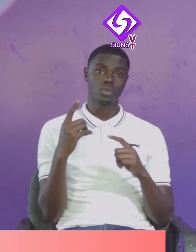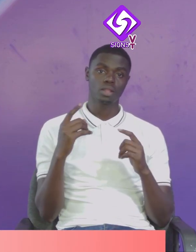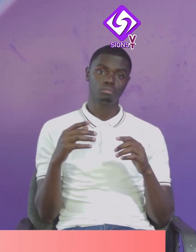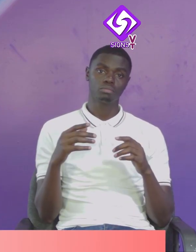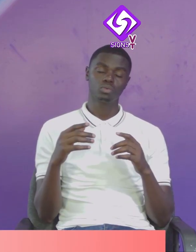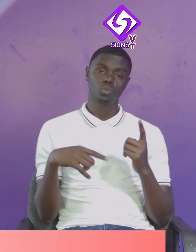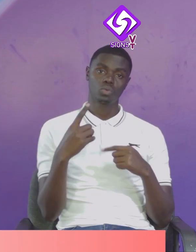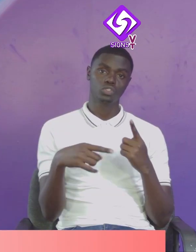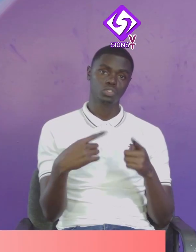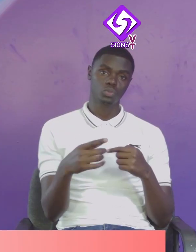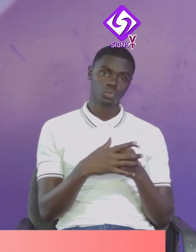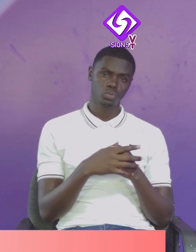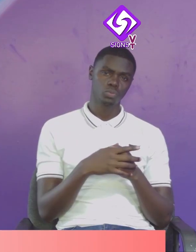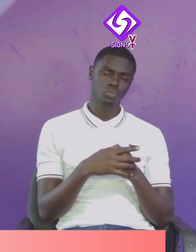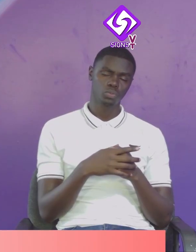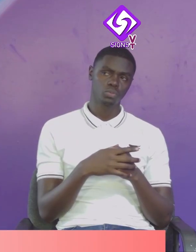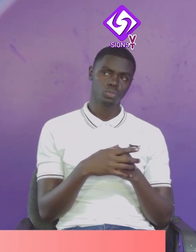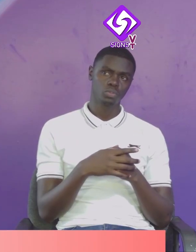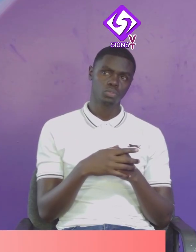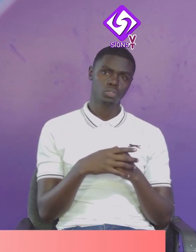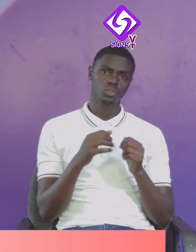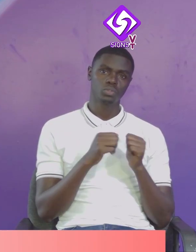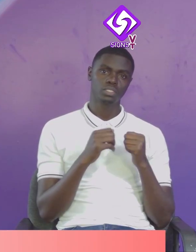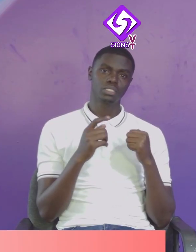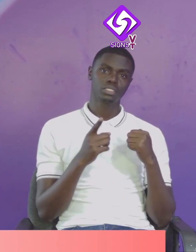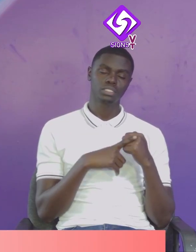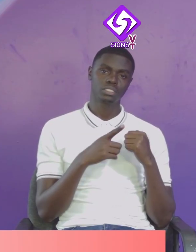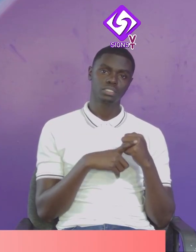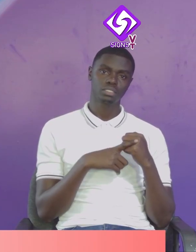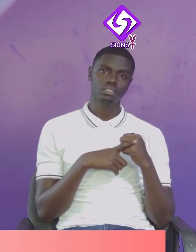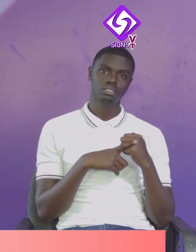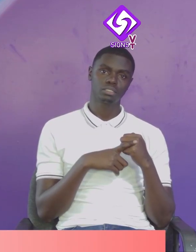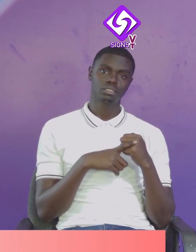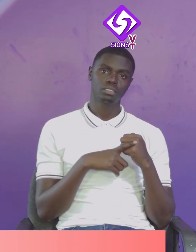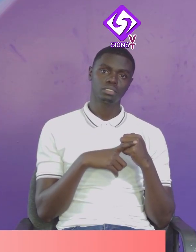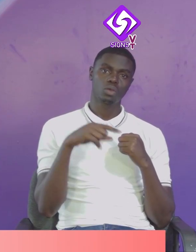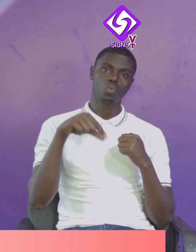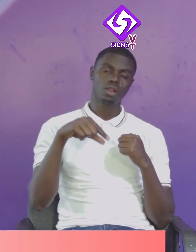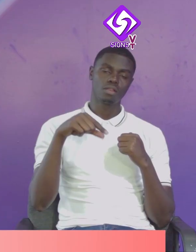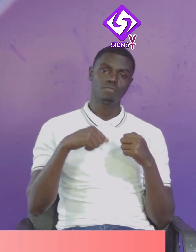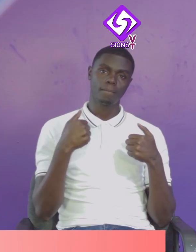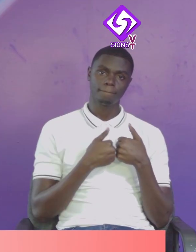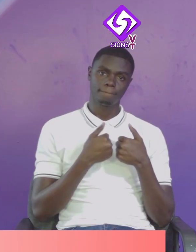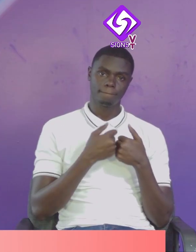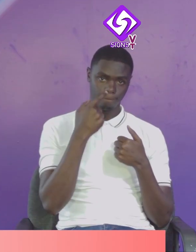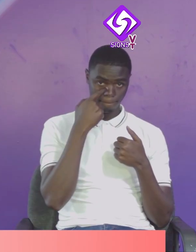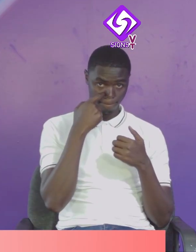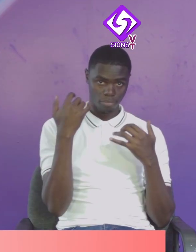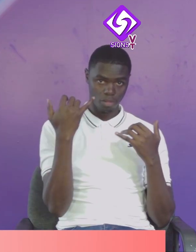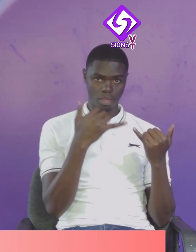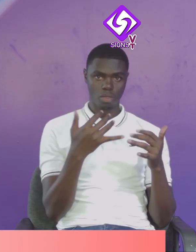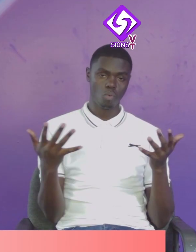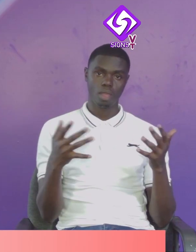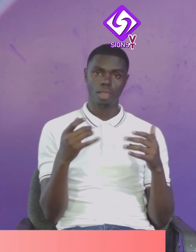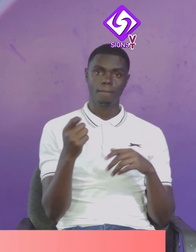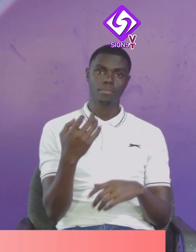progress to the 6-team intercontinental qualifier match that will be played in the month of